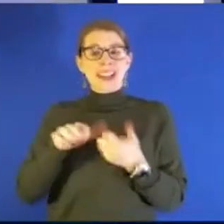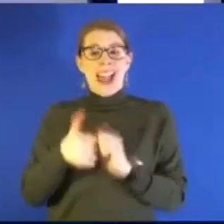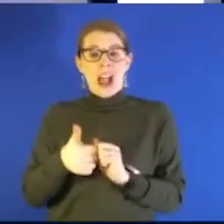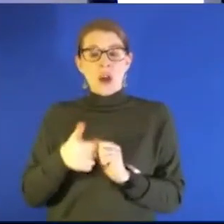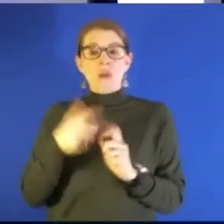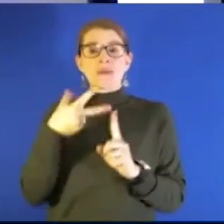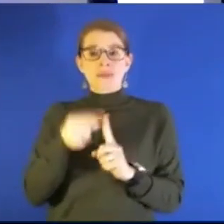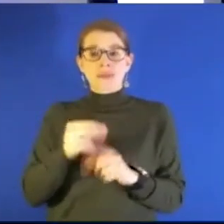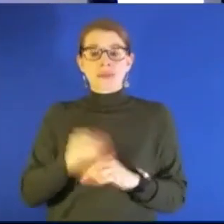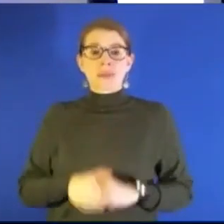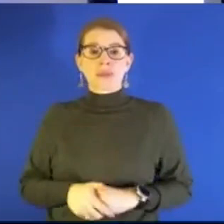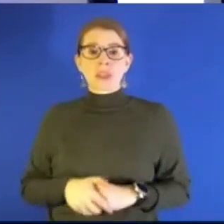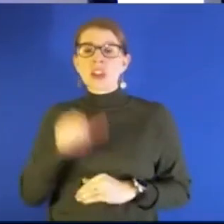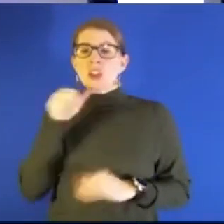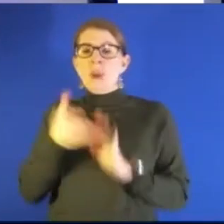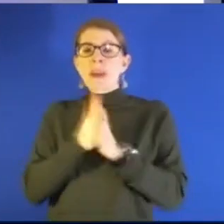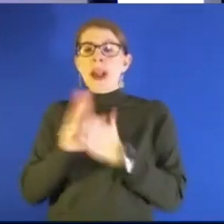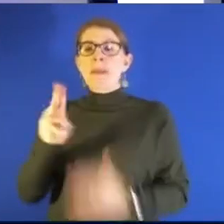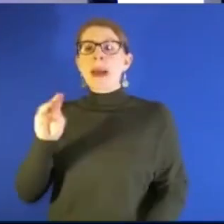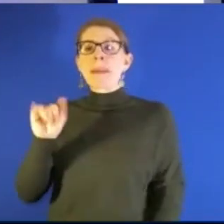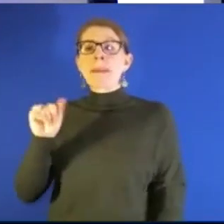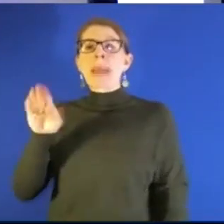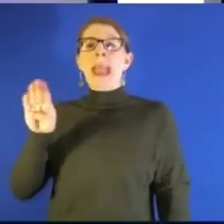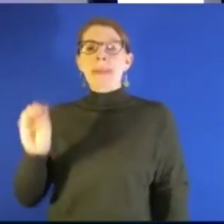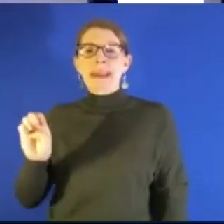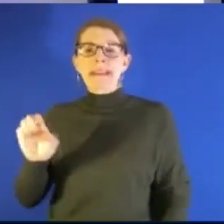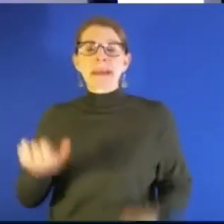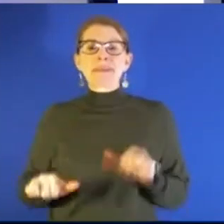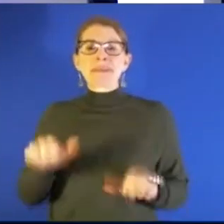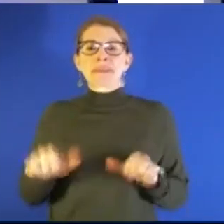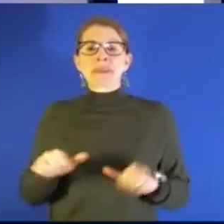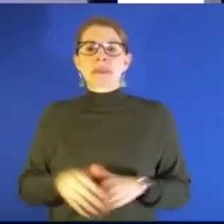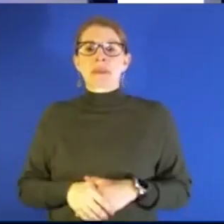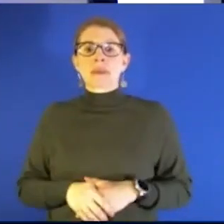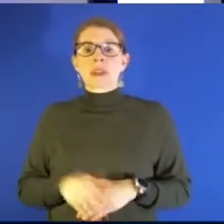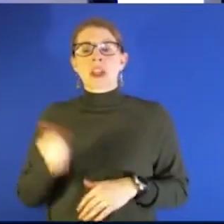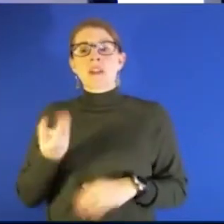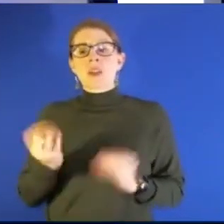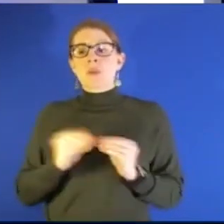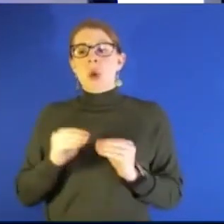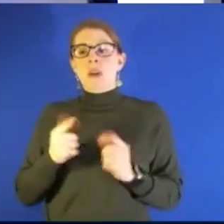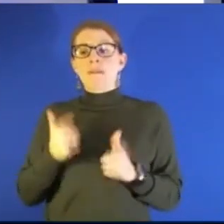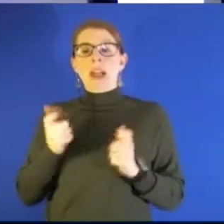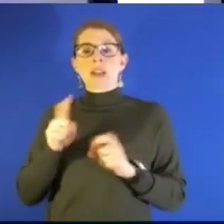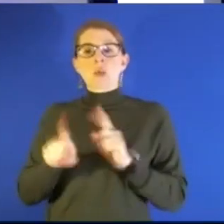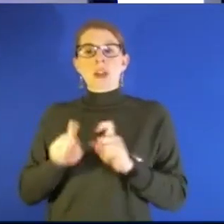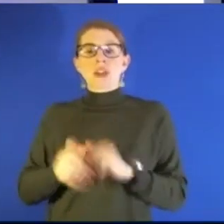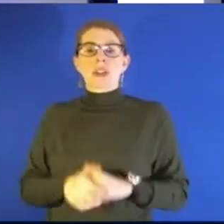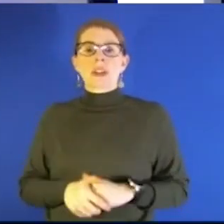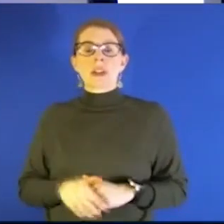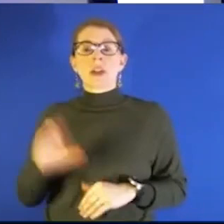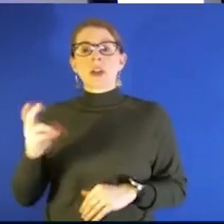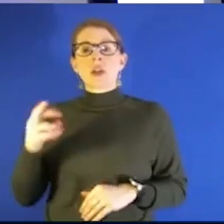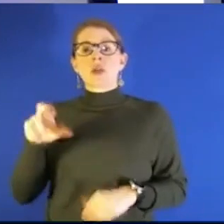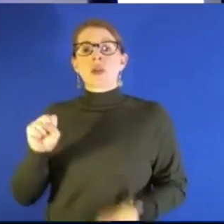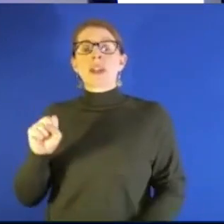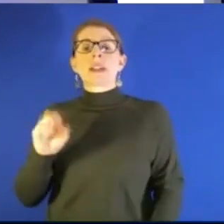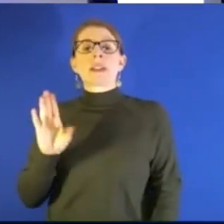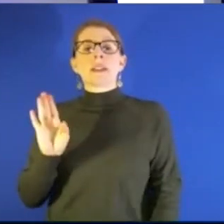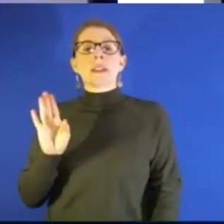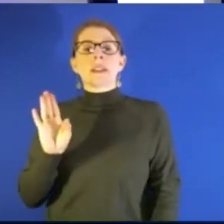be a maybe. Lots of maybes. Dr. Stites, couple quick questions. So, Chris, Joanne had a follow-up